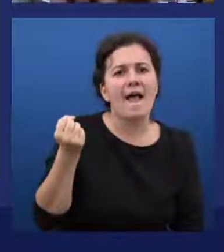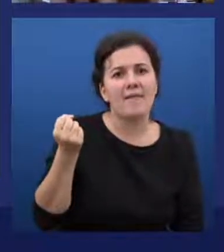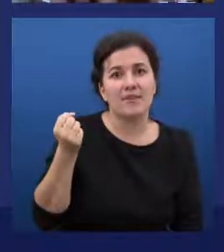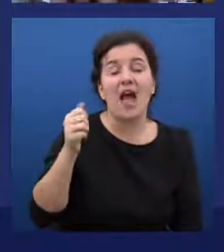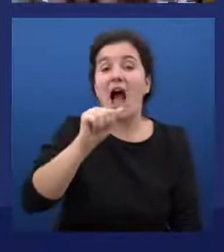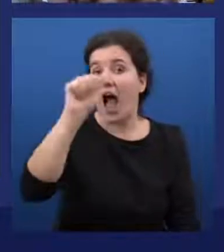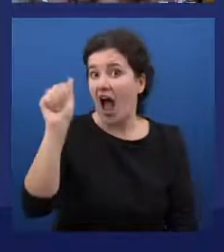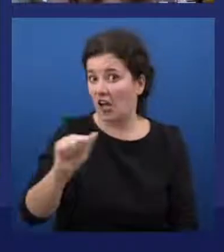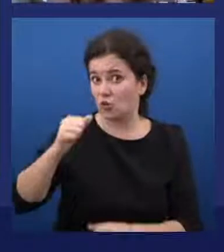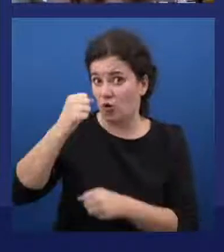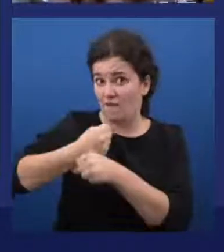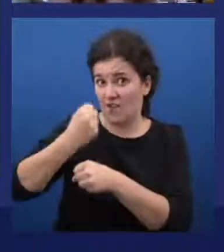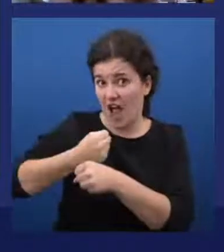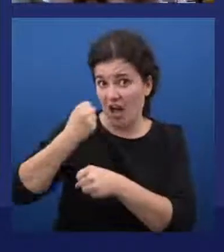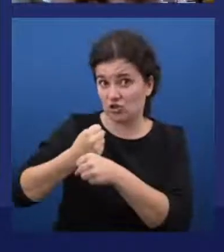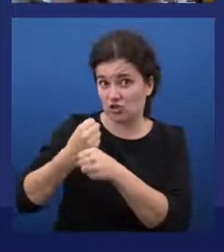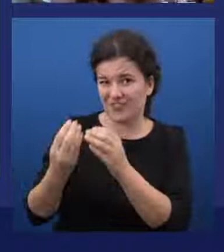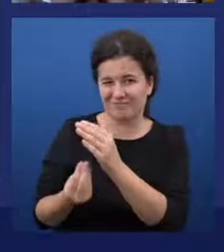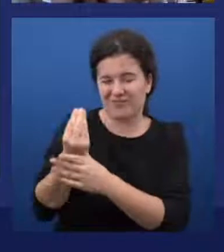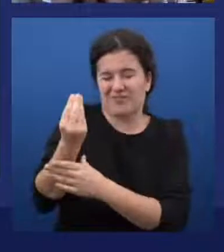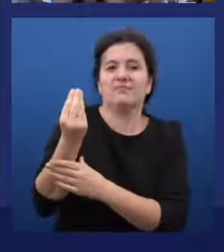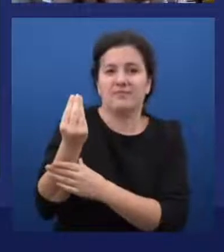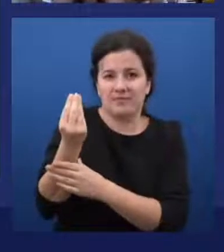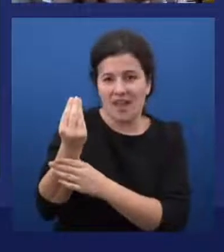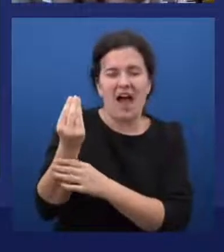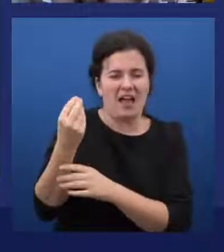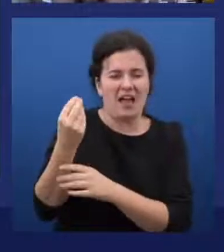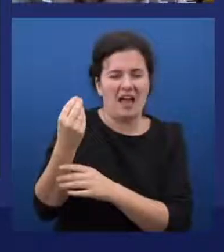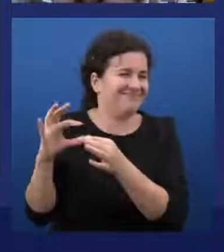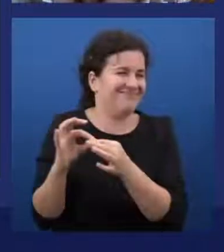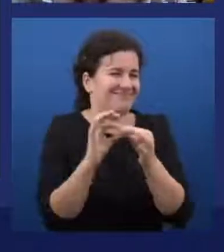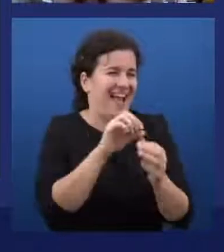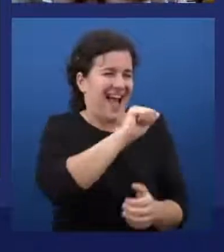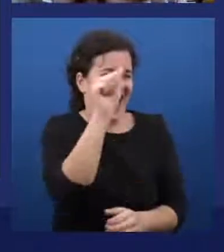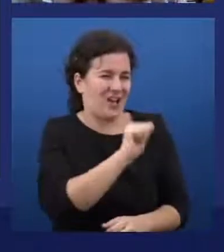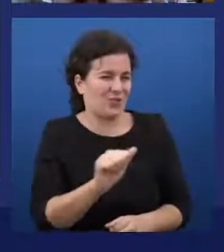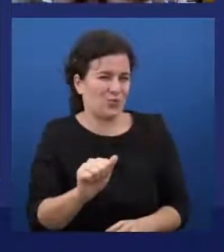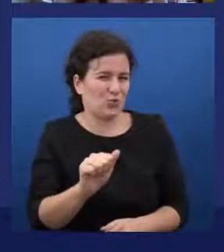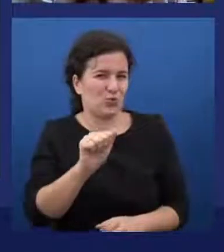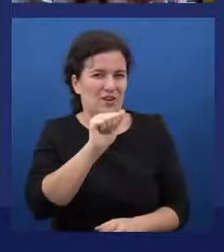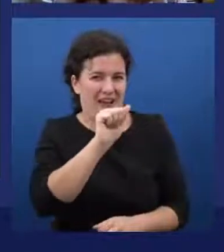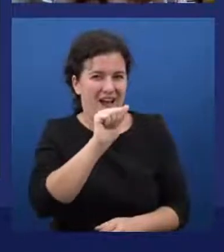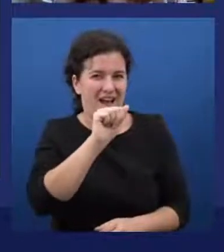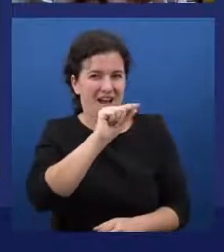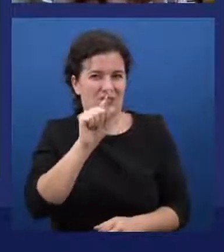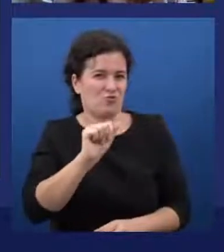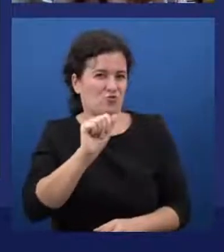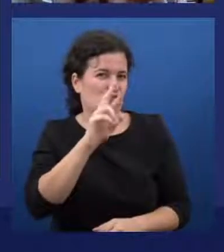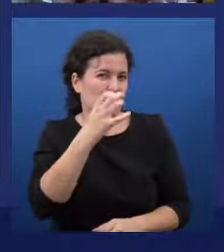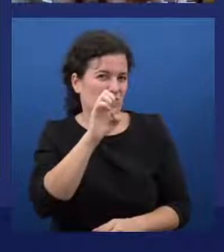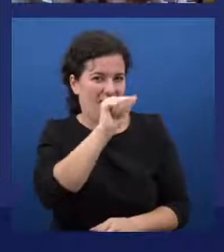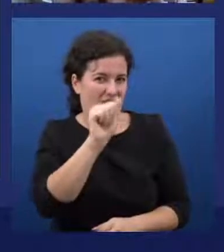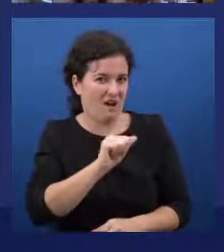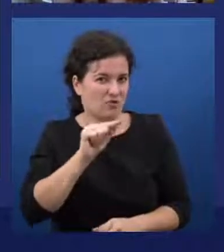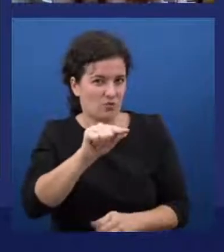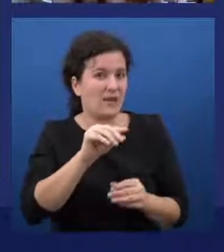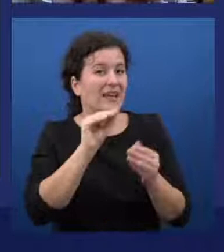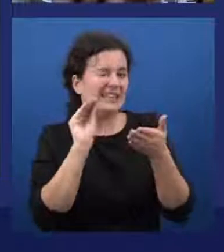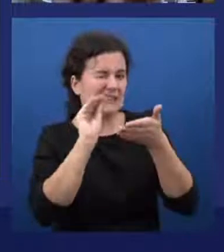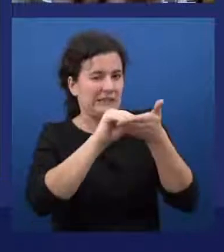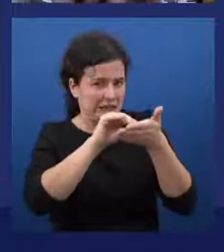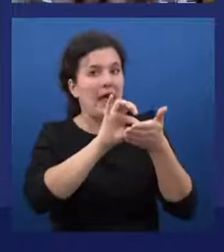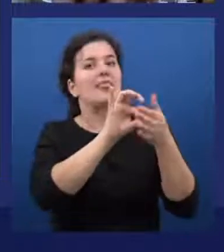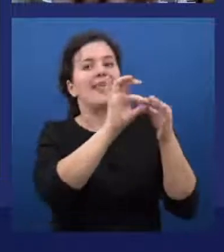function. I created it on Azure, and then I connected it to a